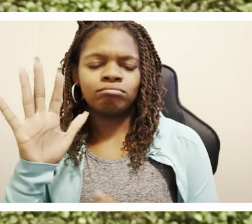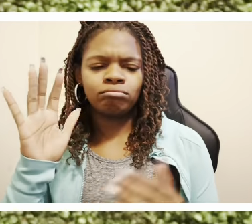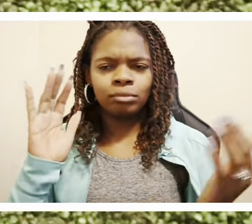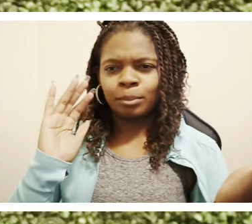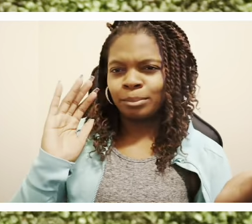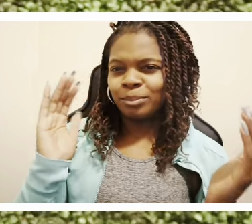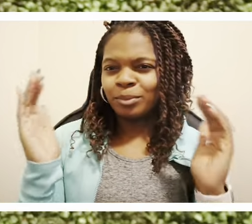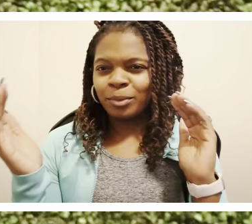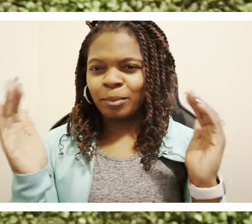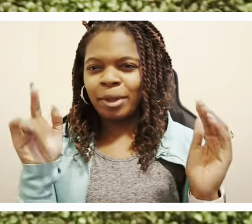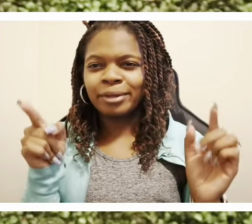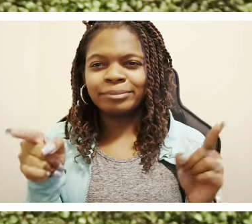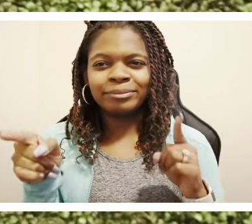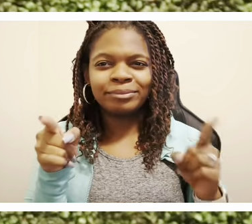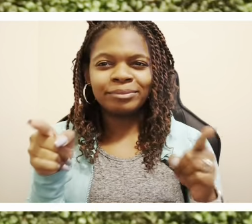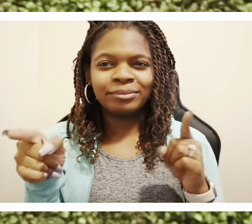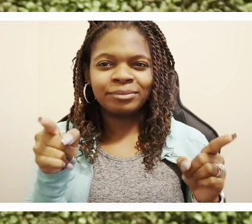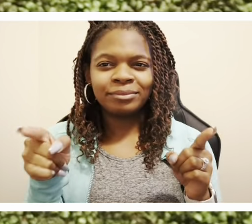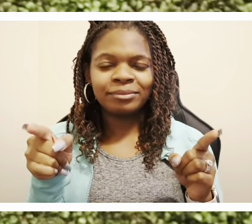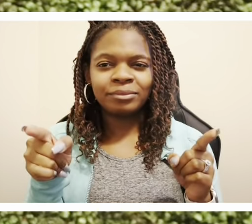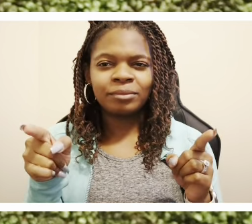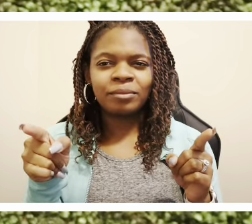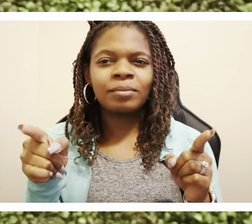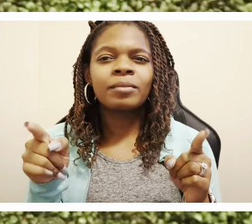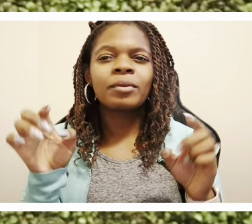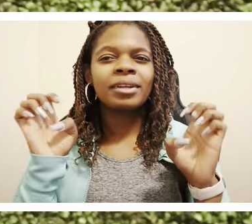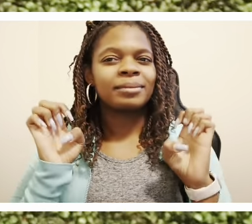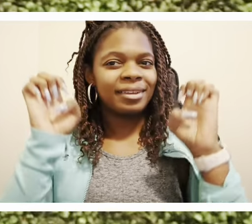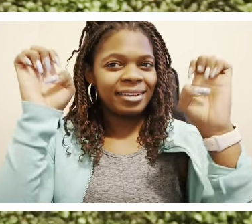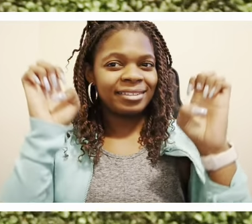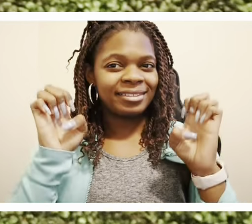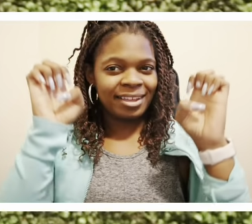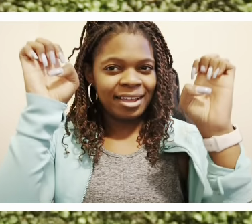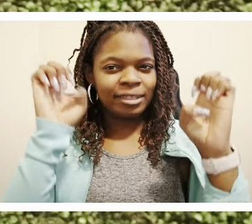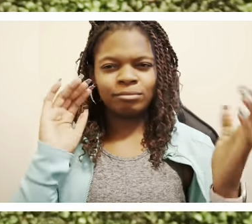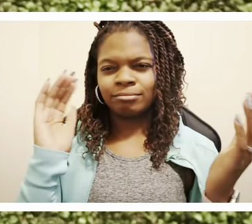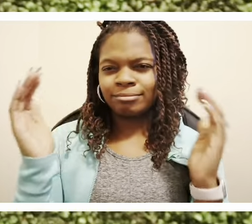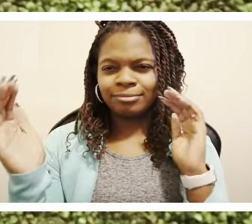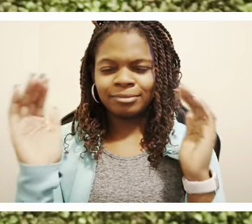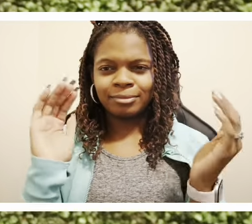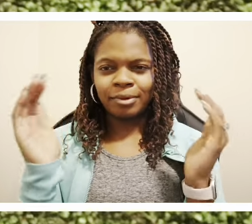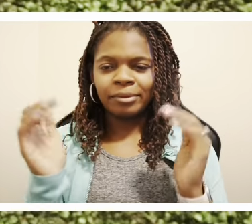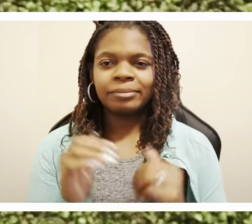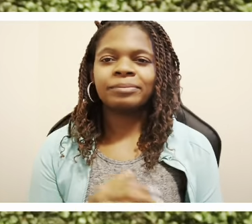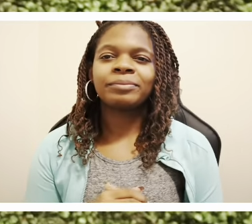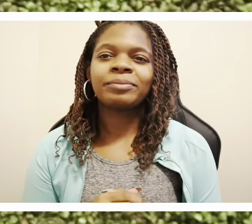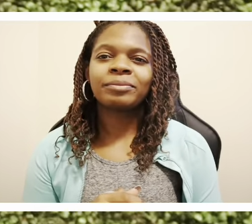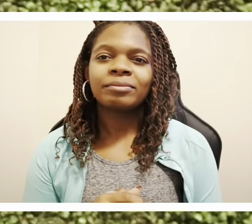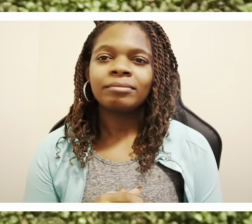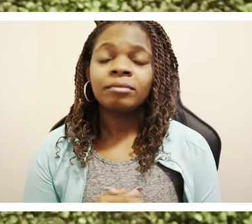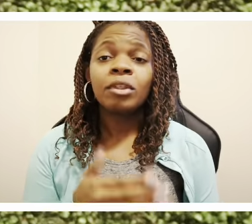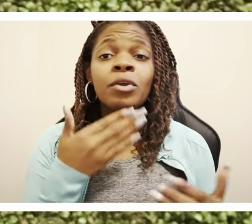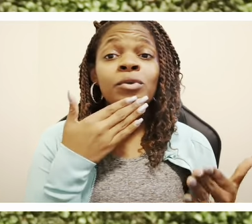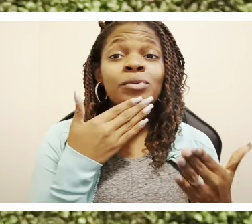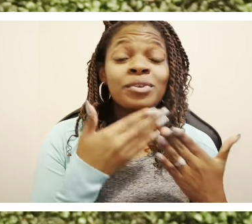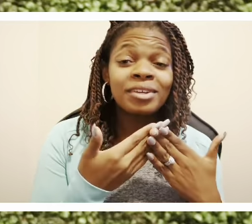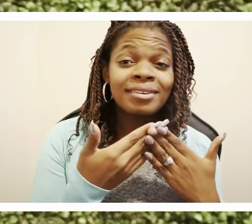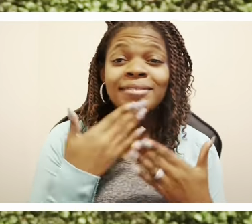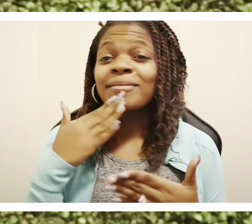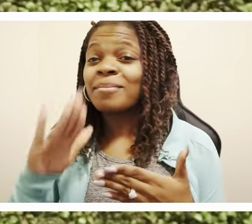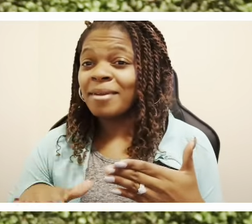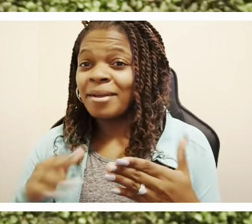give you a comparison from a fitness perspective. So there are some pros and